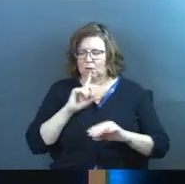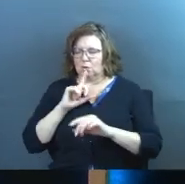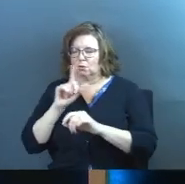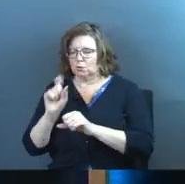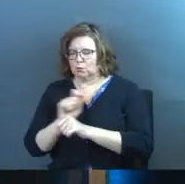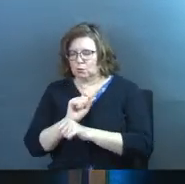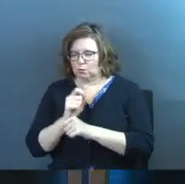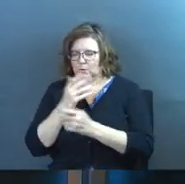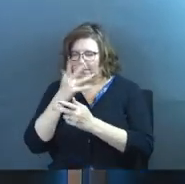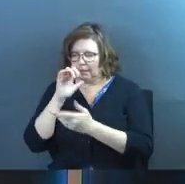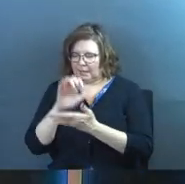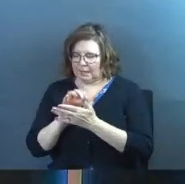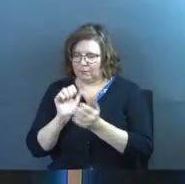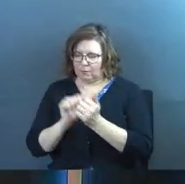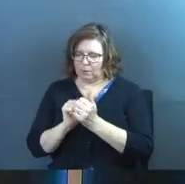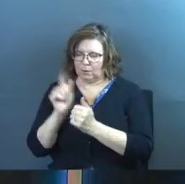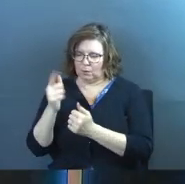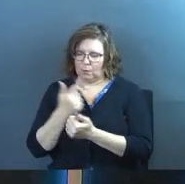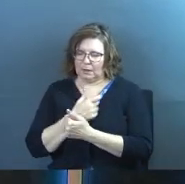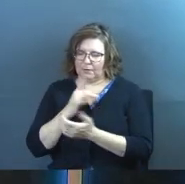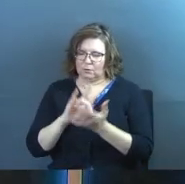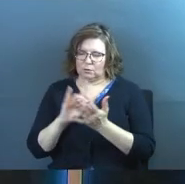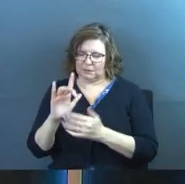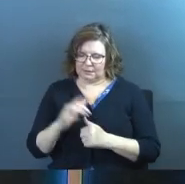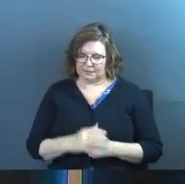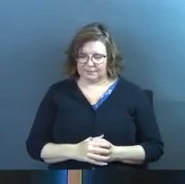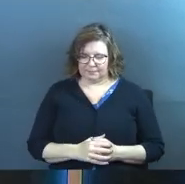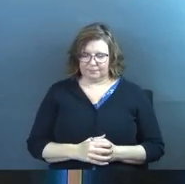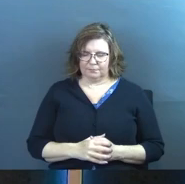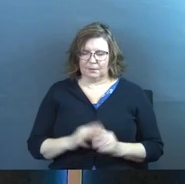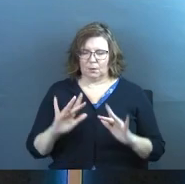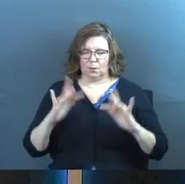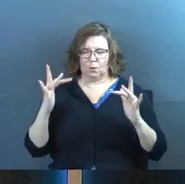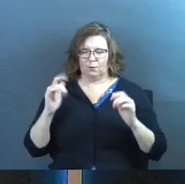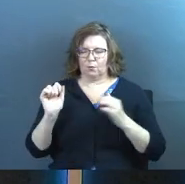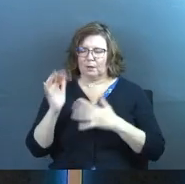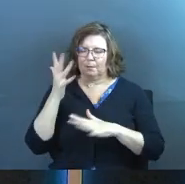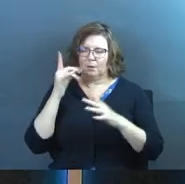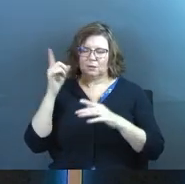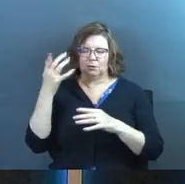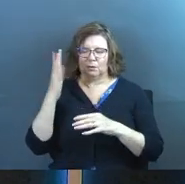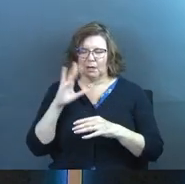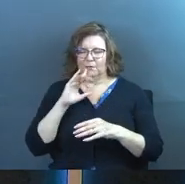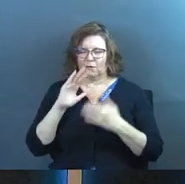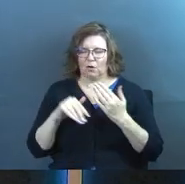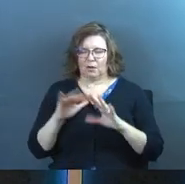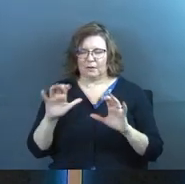belief in you. We love you, Jesus. We glorify, we praise you, God,